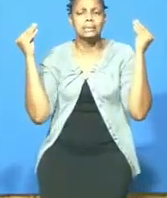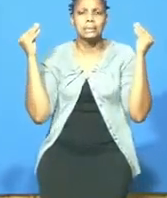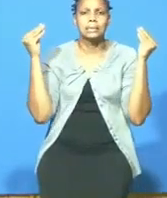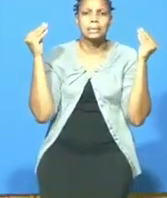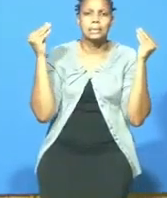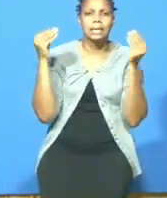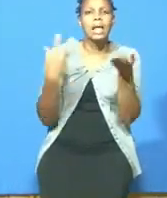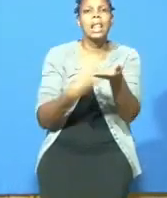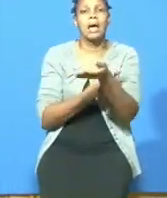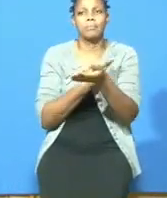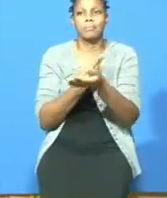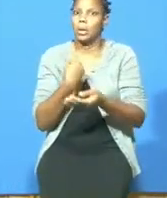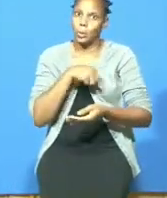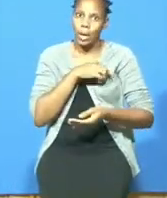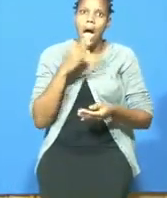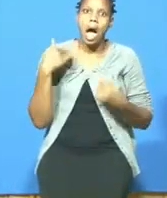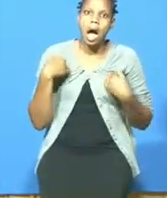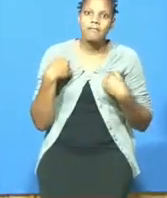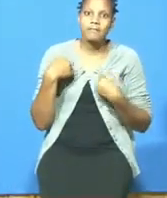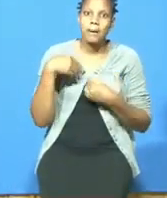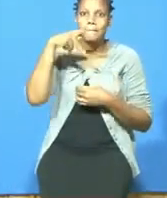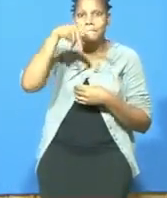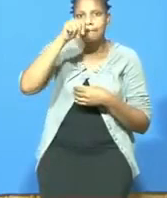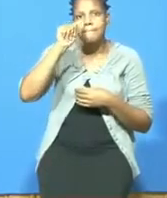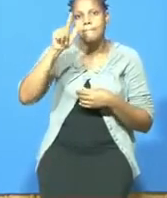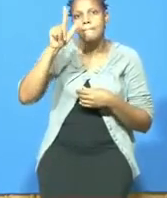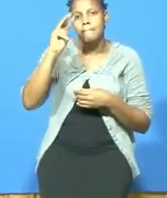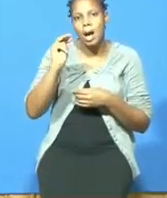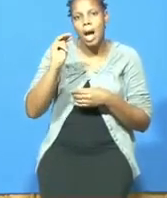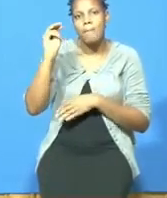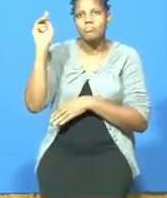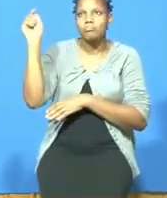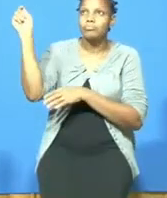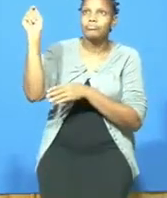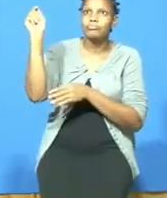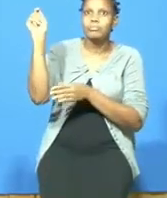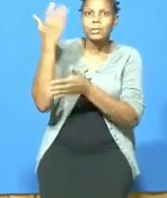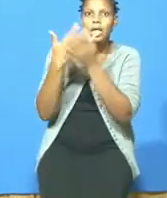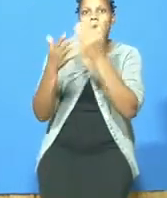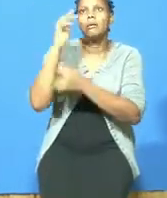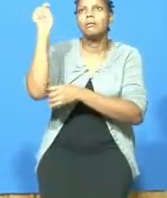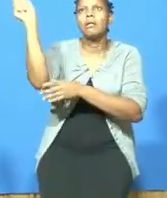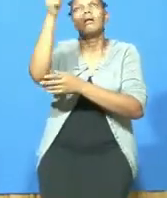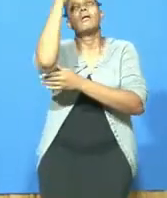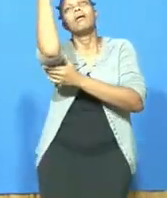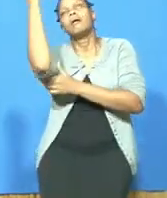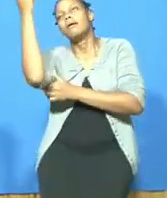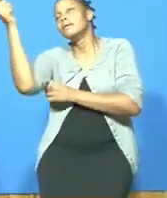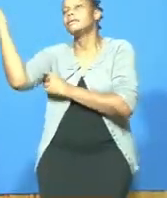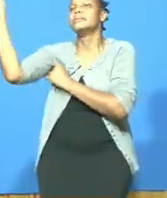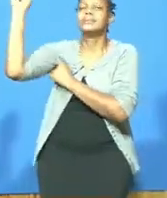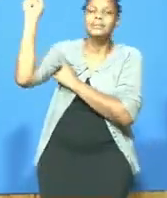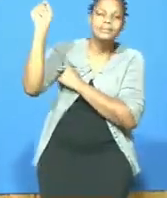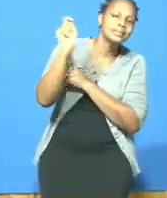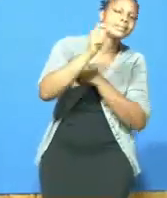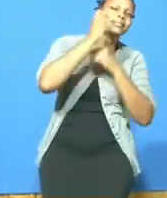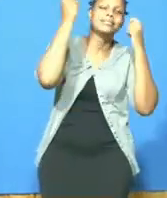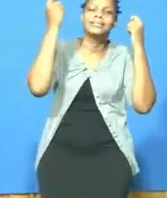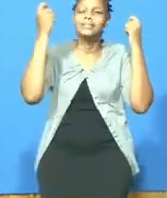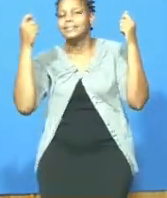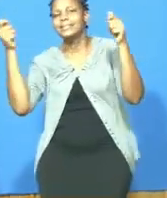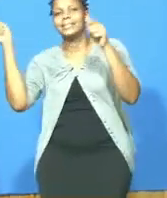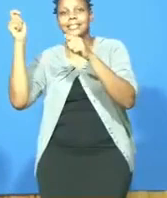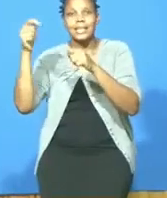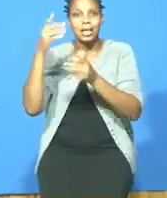and we're going to have palm branches in our hands. Let the church say amen. Let